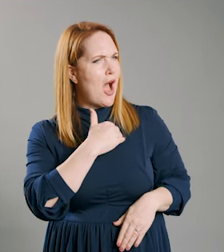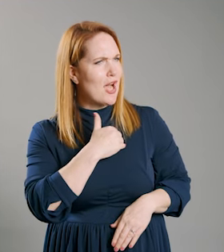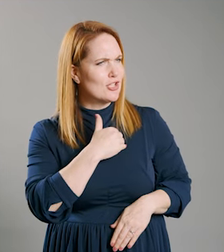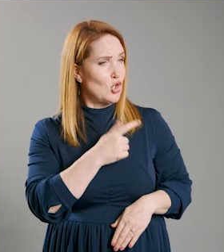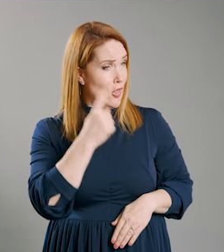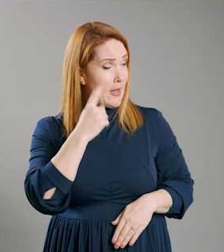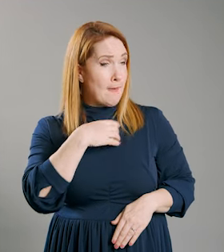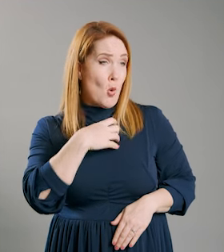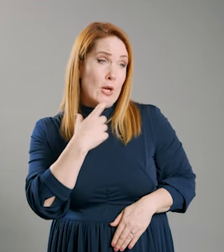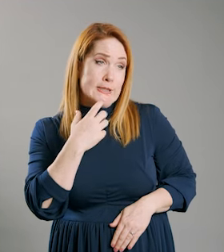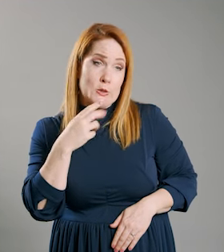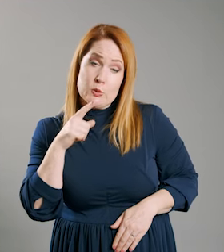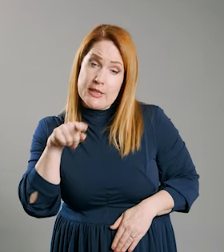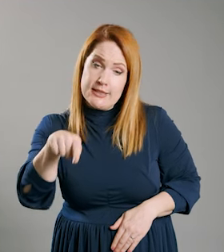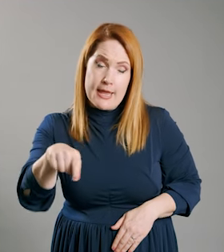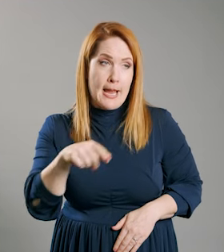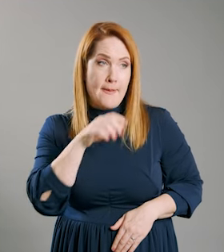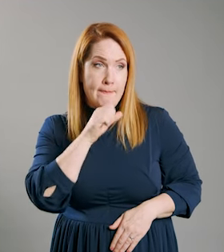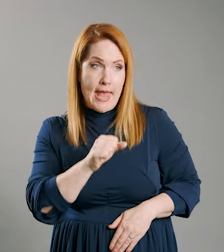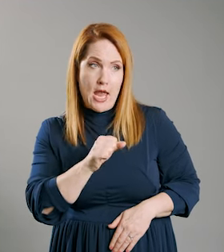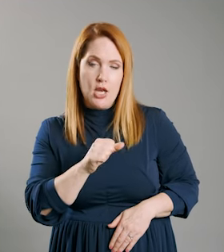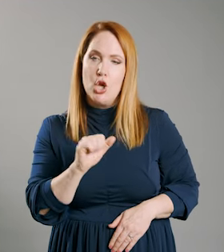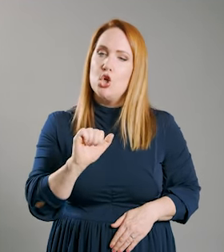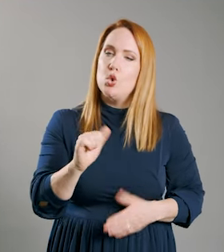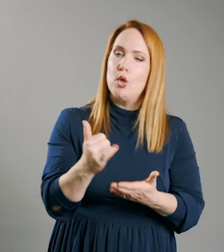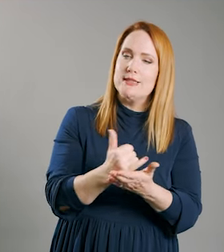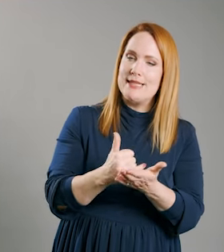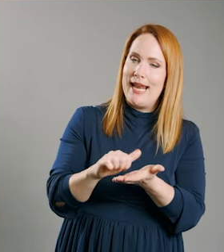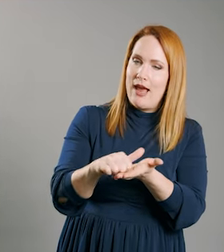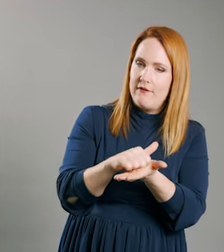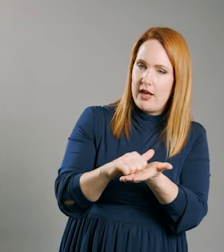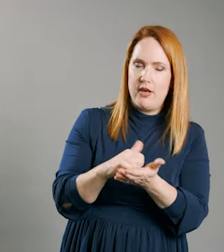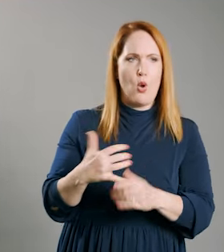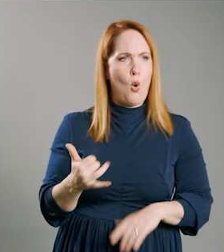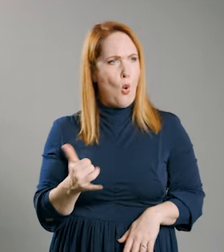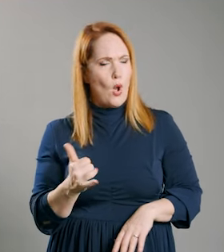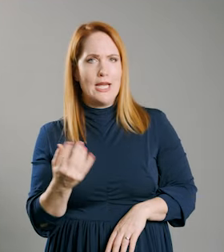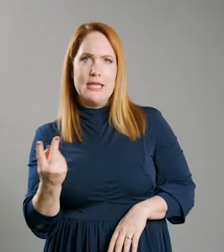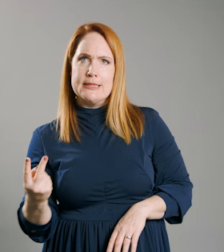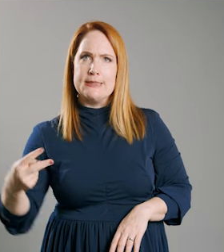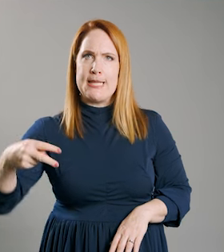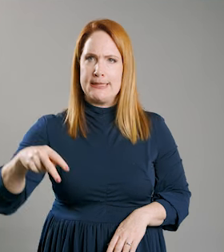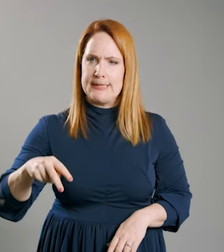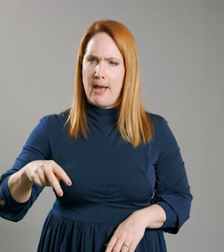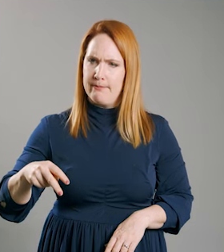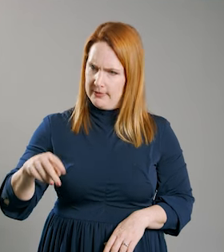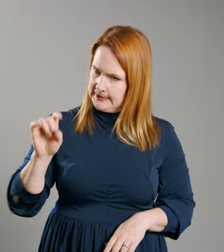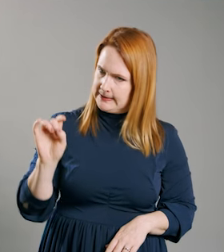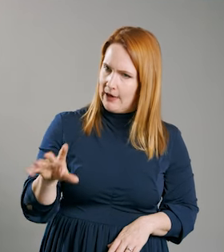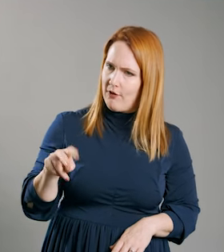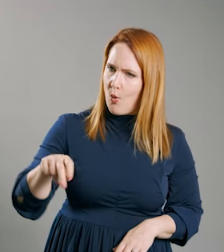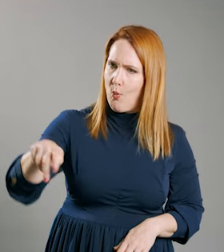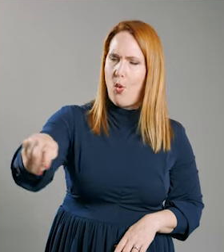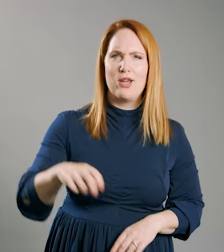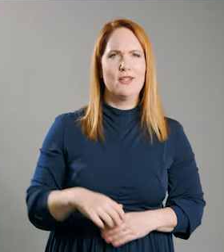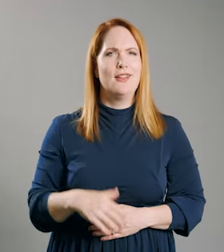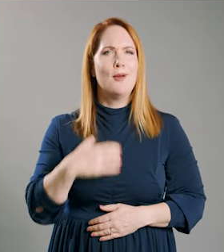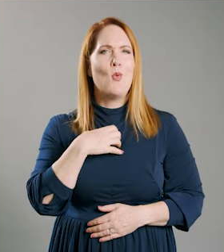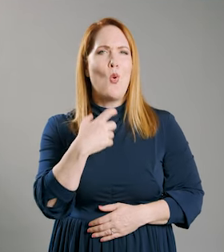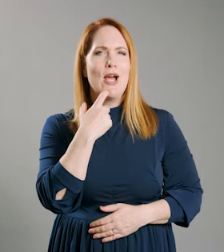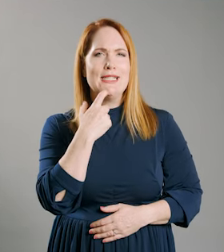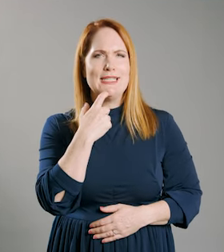your hearts? Is it easier to say to the paralyzed man, your sins are forgiven, or stand up, pick up your mat and walk? Obviously easier to just say your